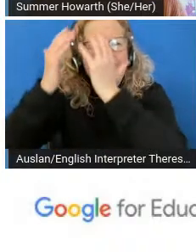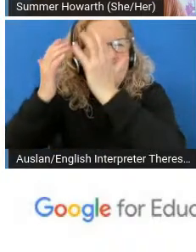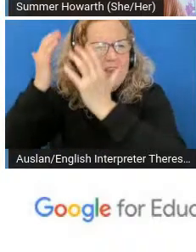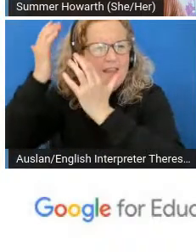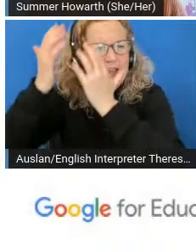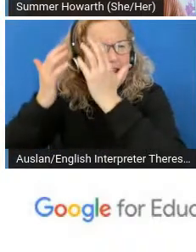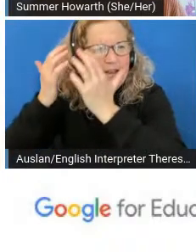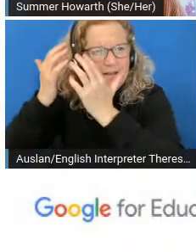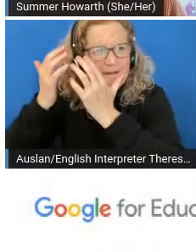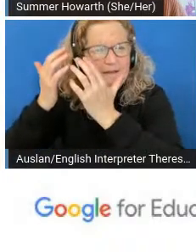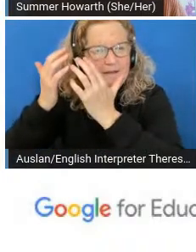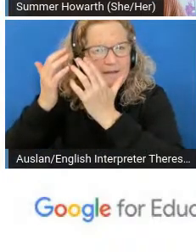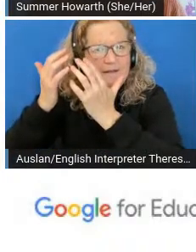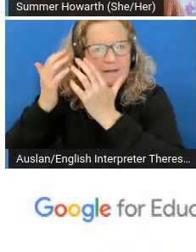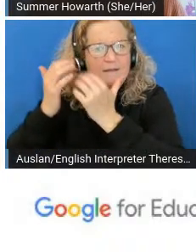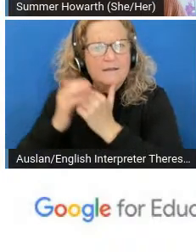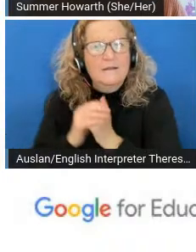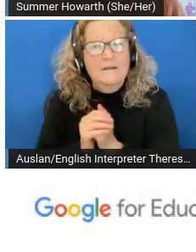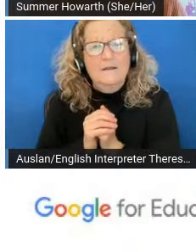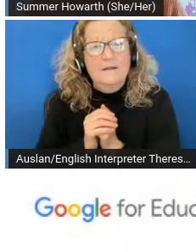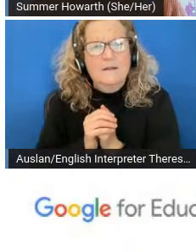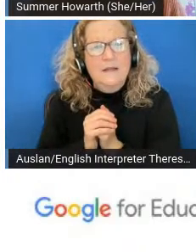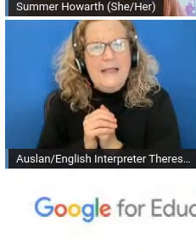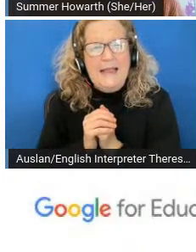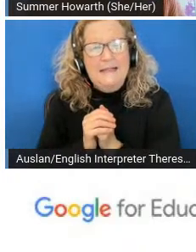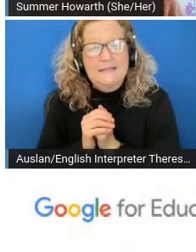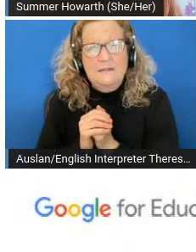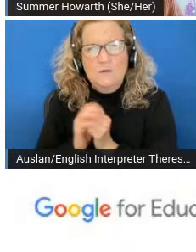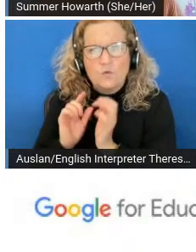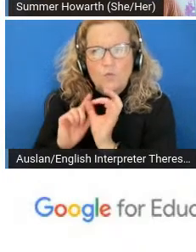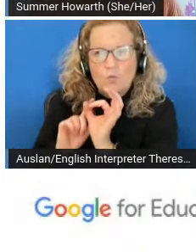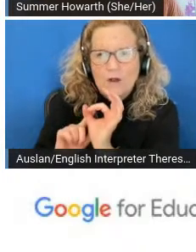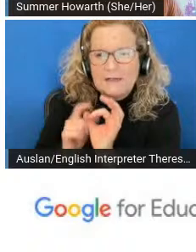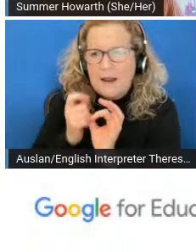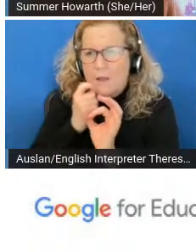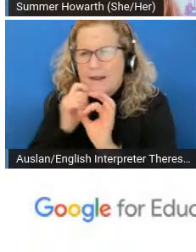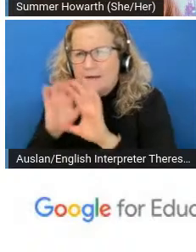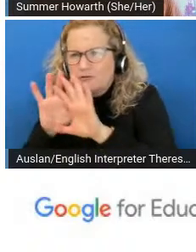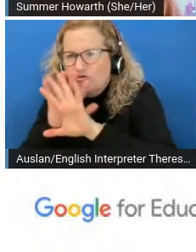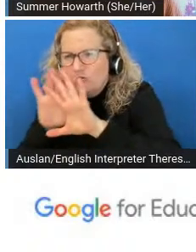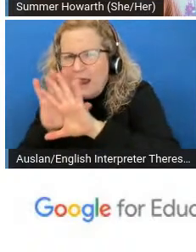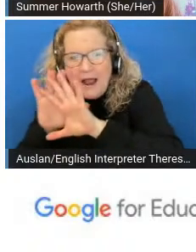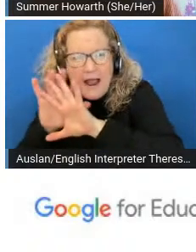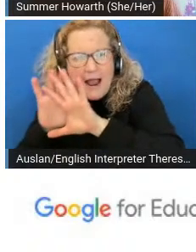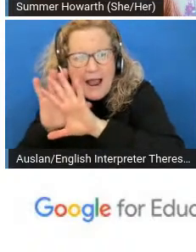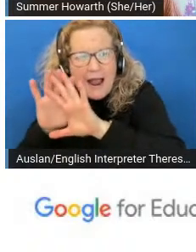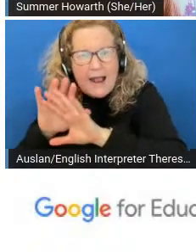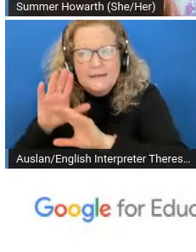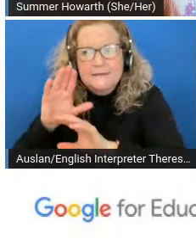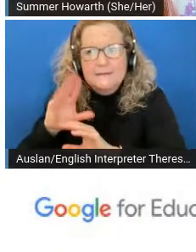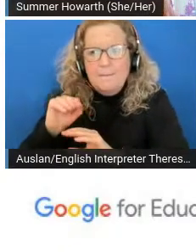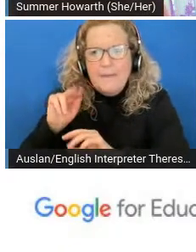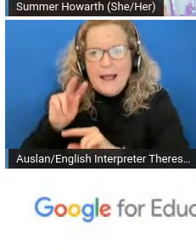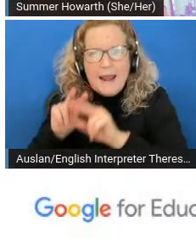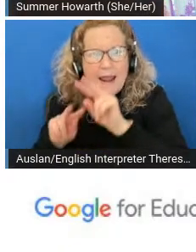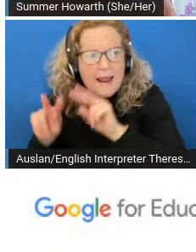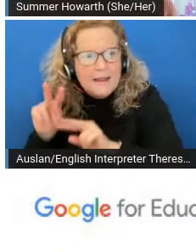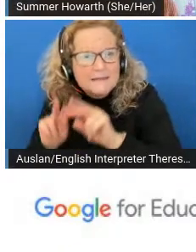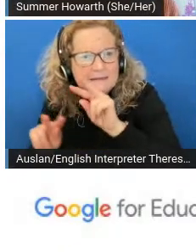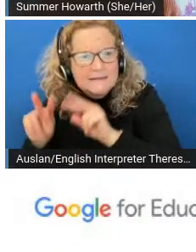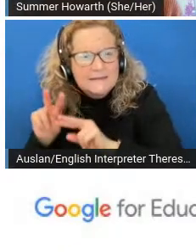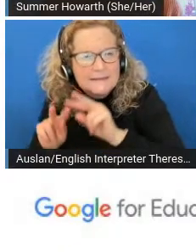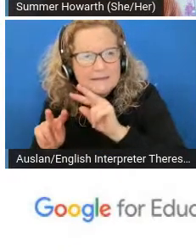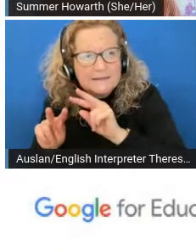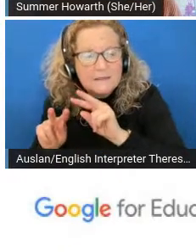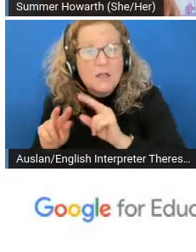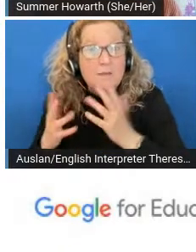about bringing in some questions and gray areas, like some analysis, and is,